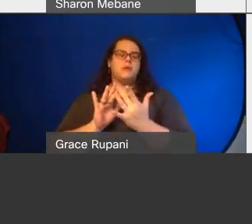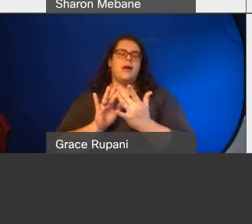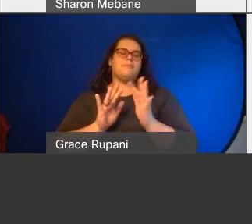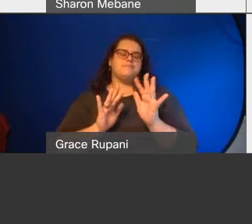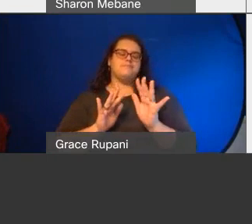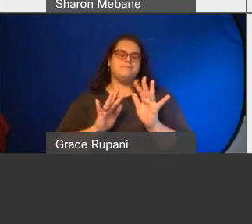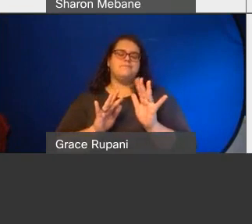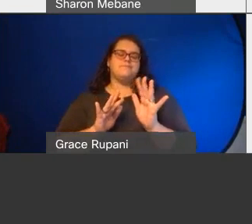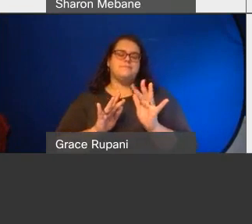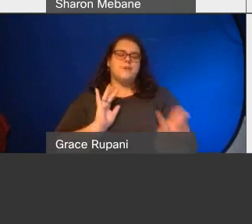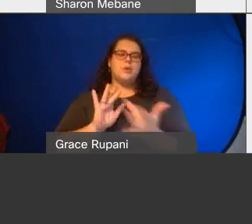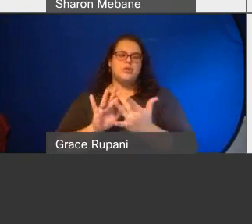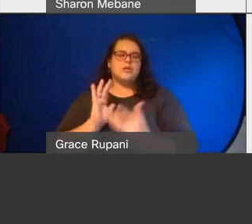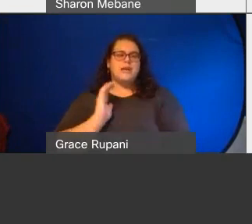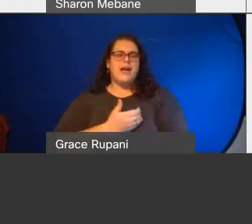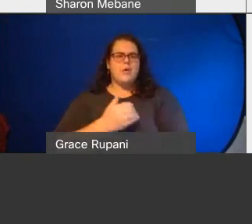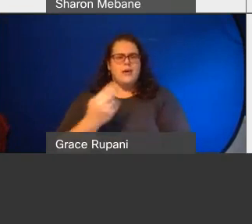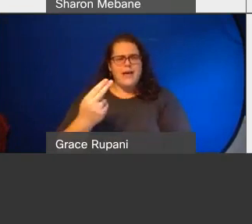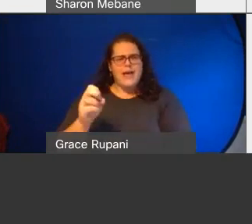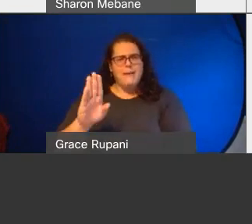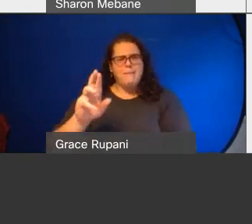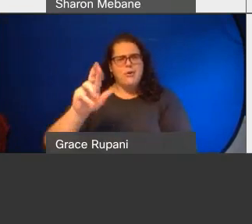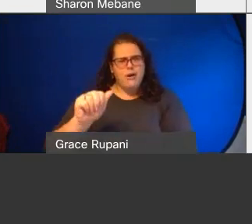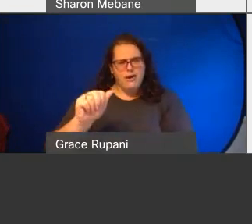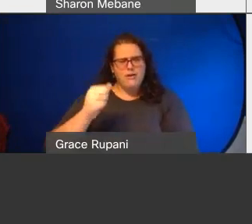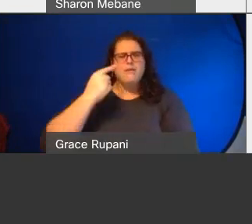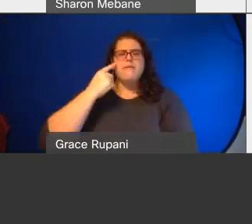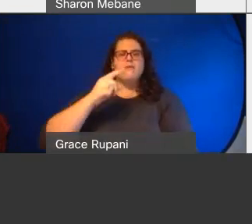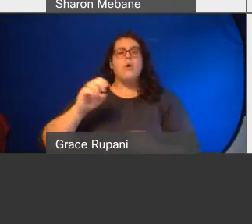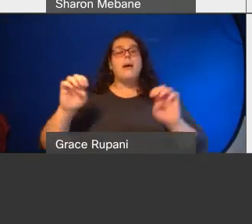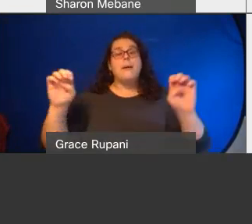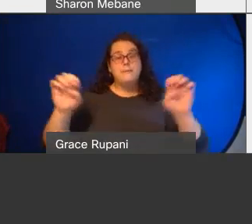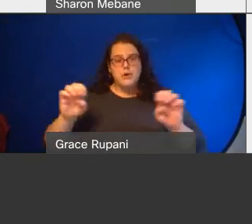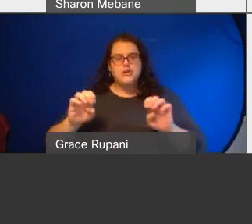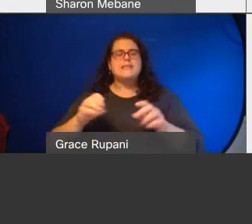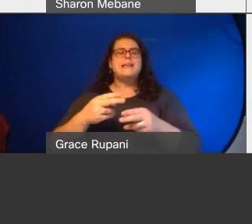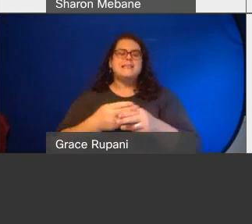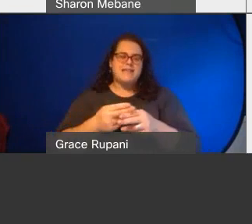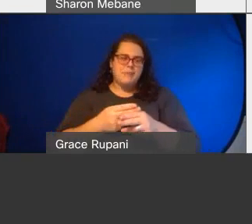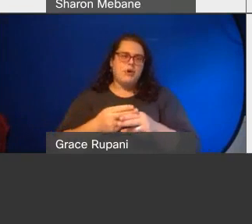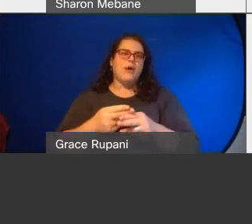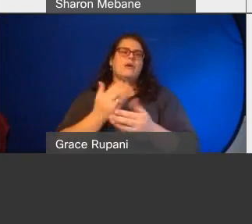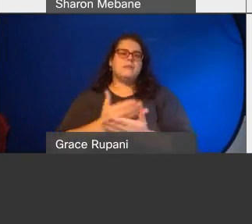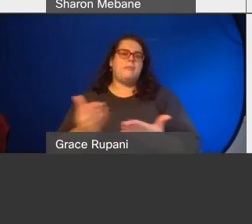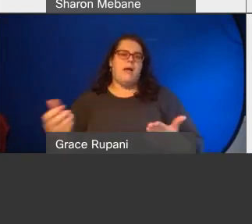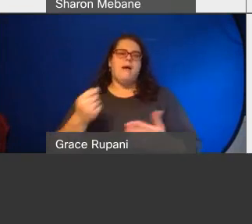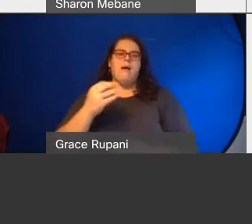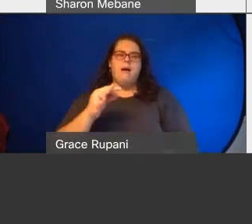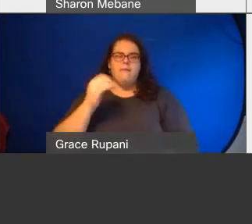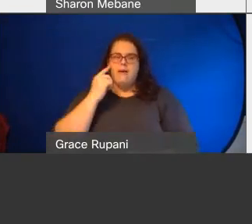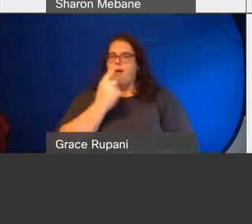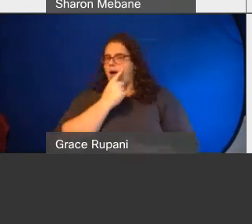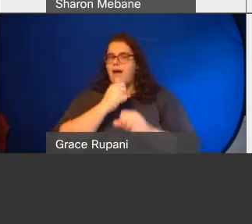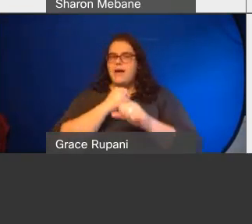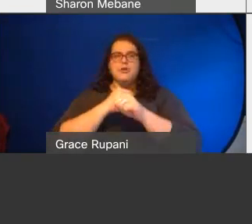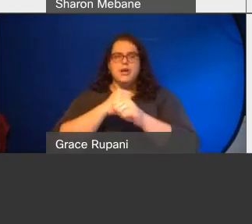our HEPRA for emergency temporary supply of eye protection that is